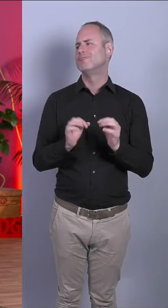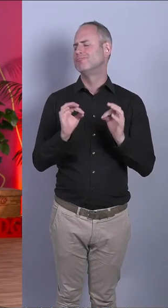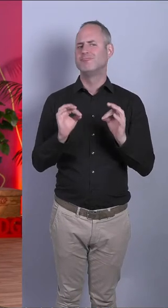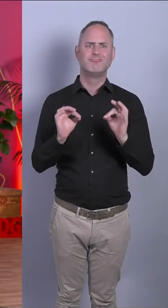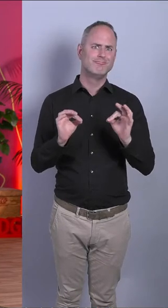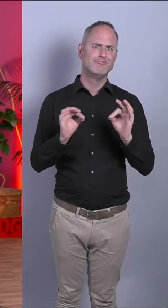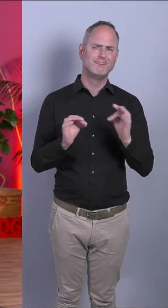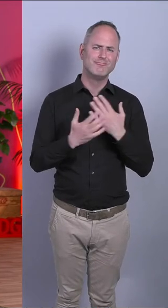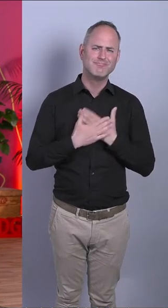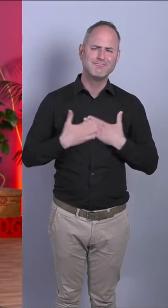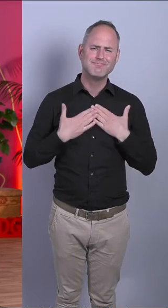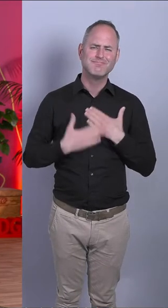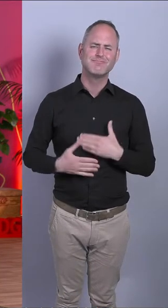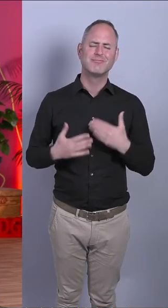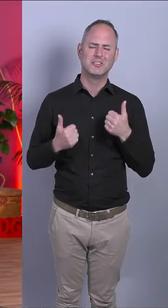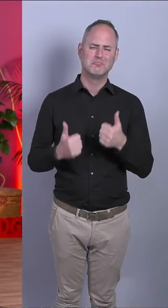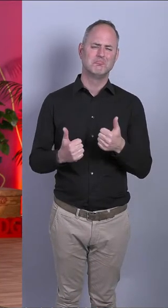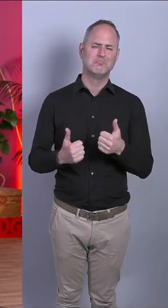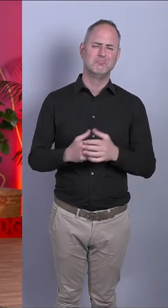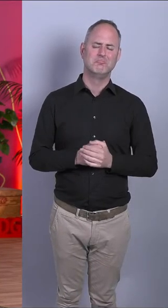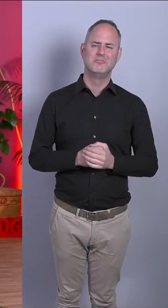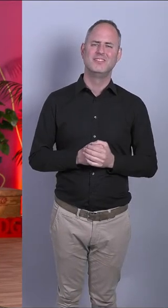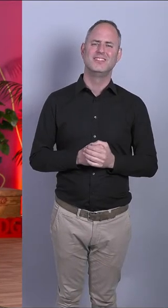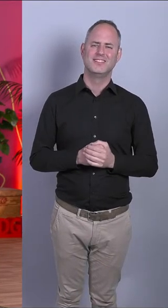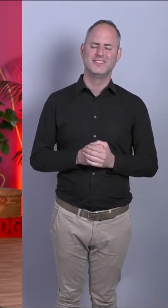Well, I'd say it's great.